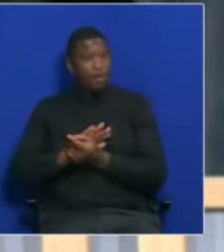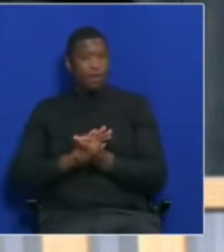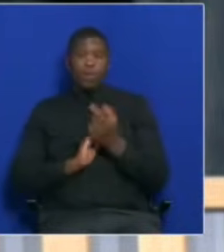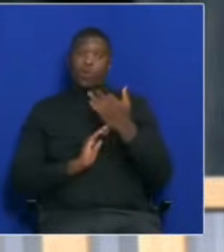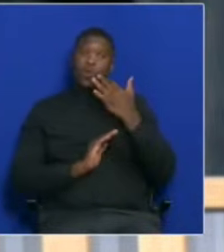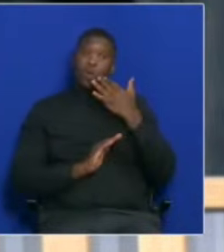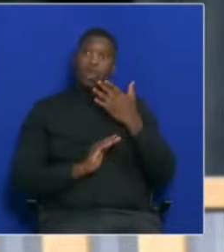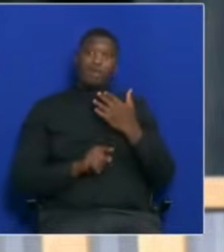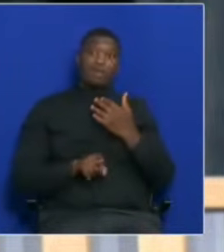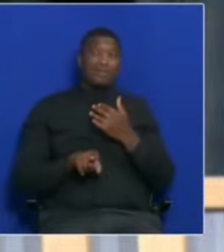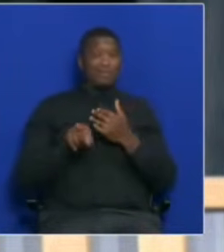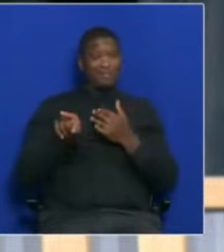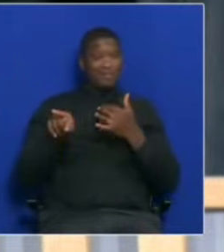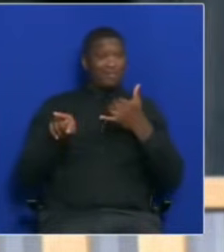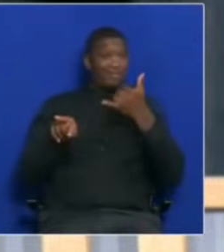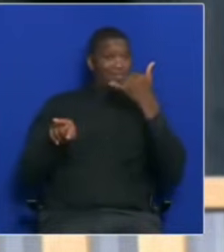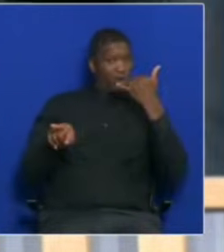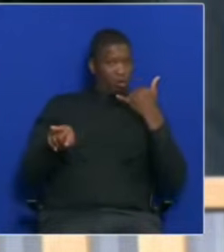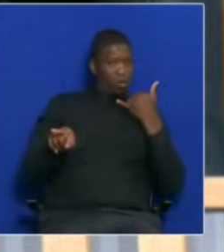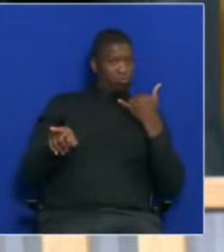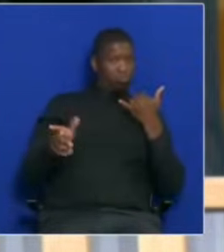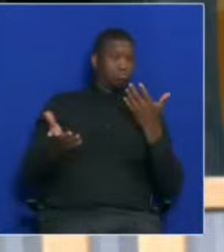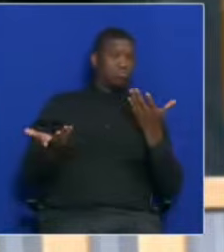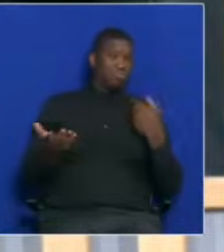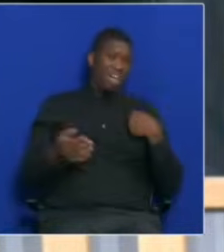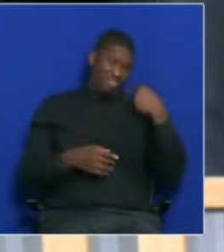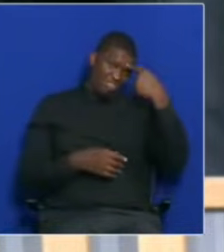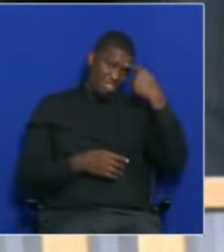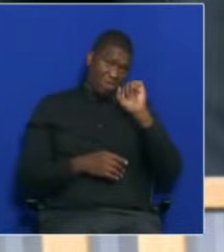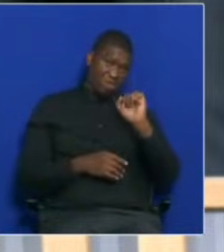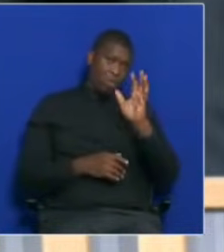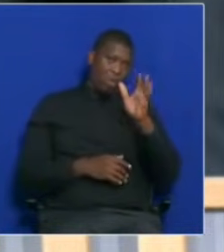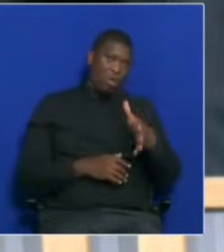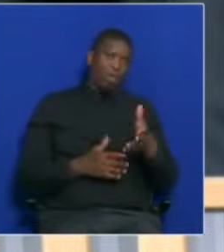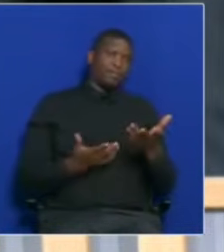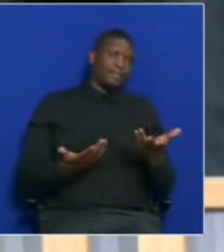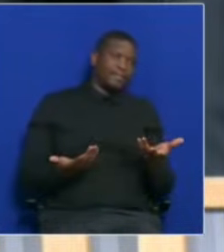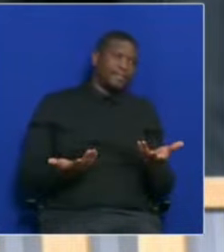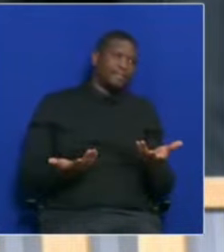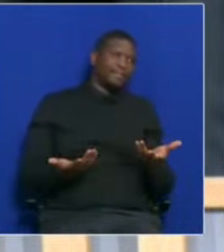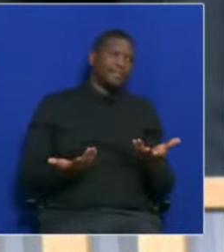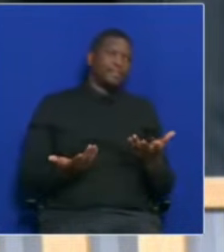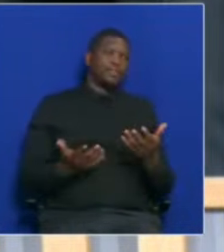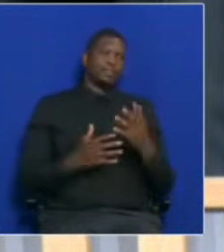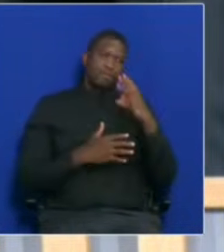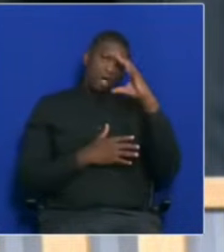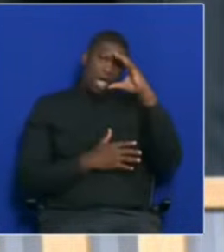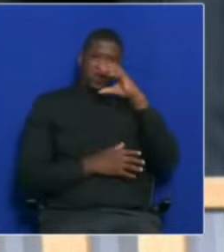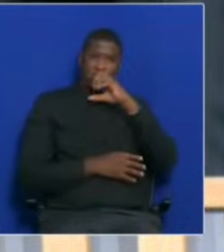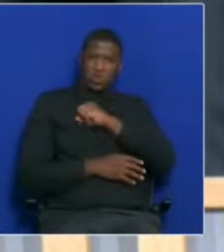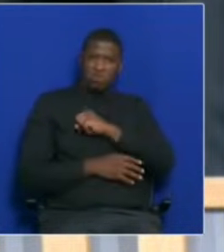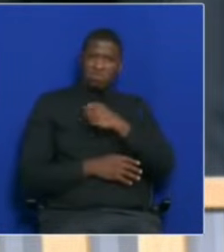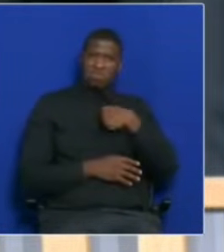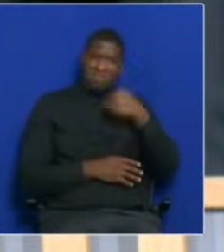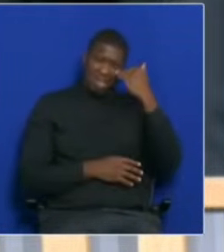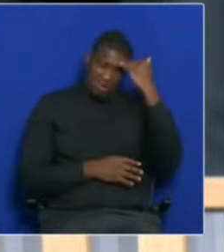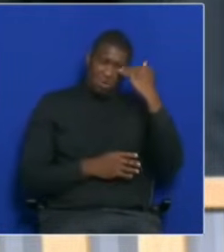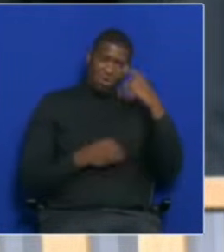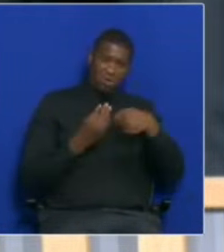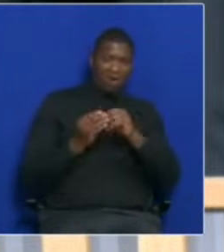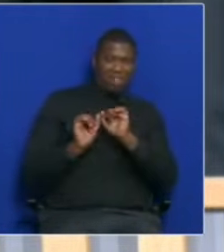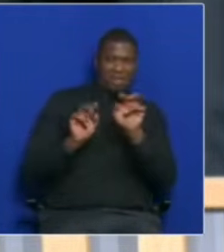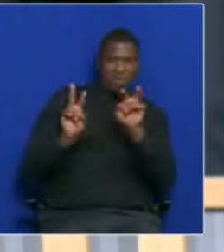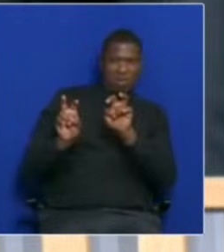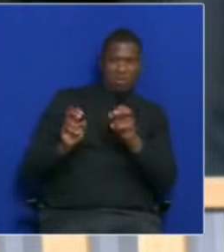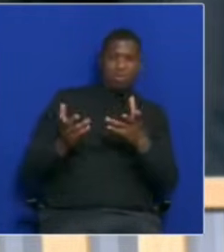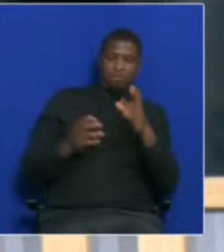you would, I think, reasonably assume, of course, I know about this. Not assume, you would